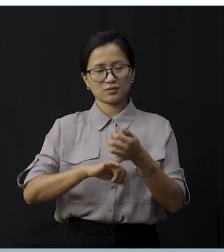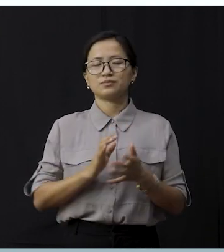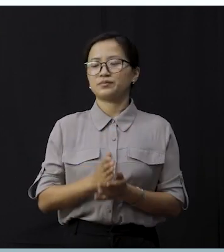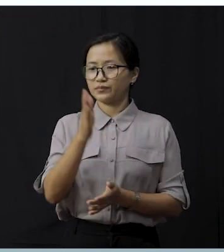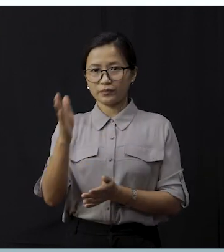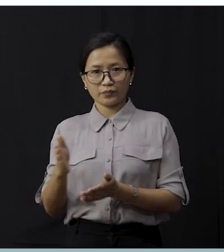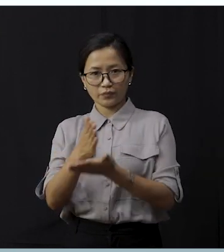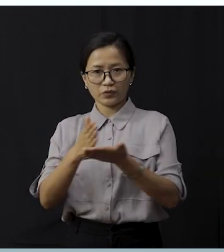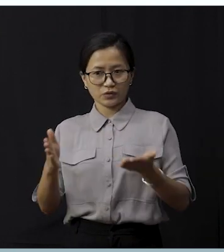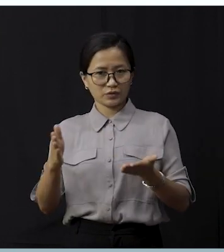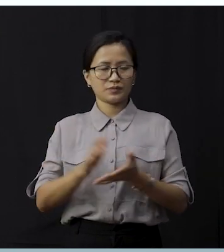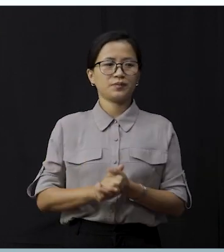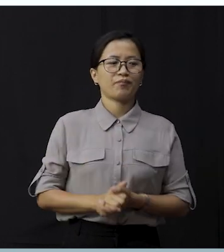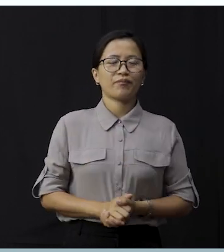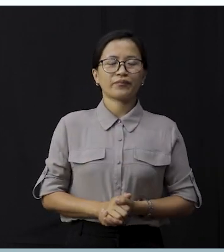portions, okay?